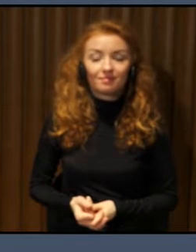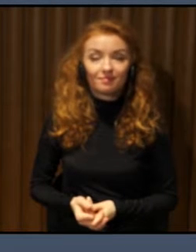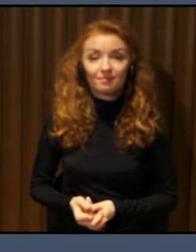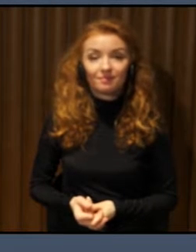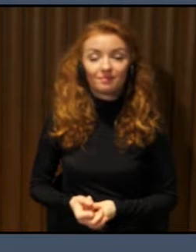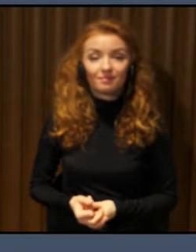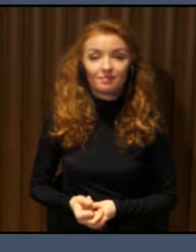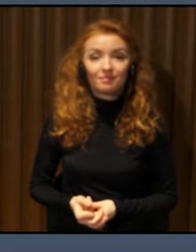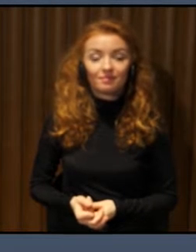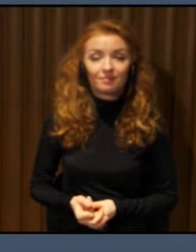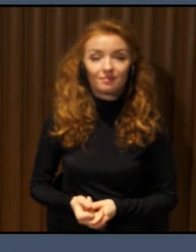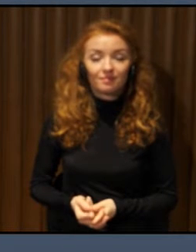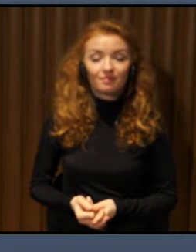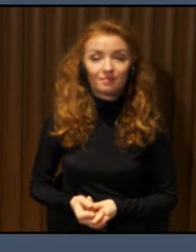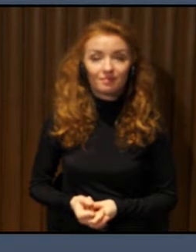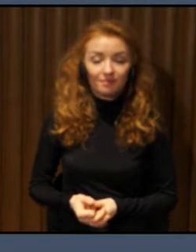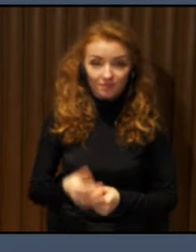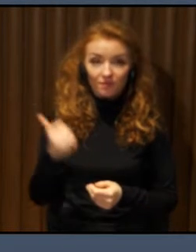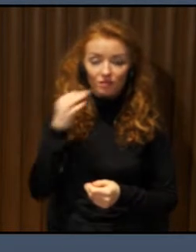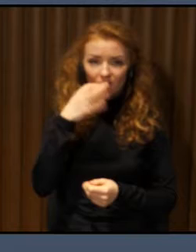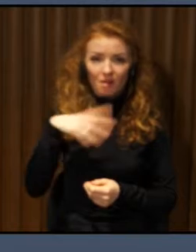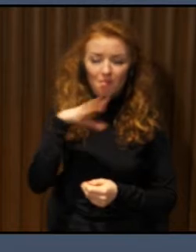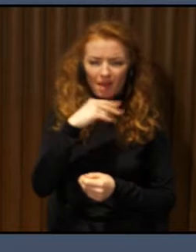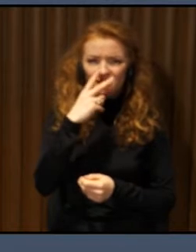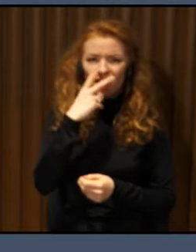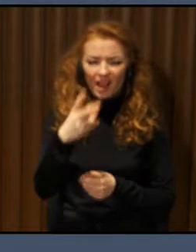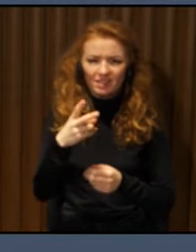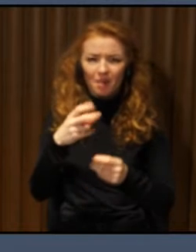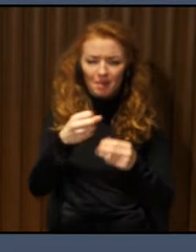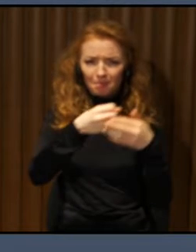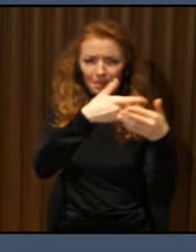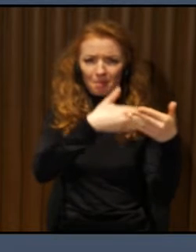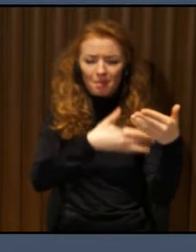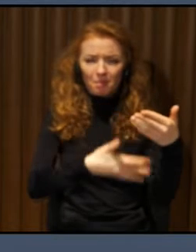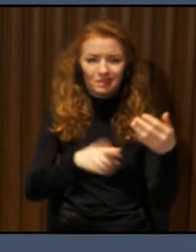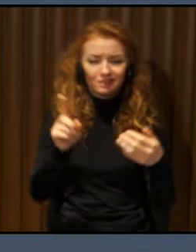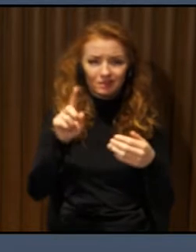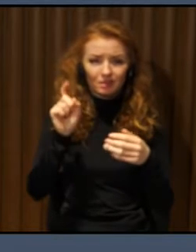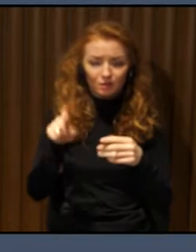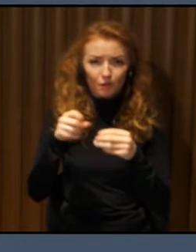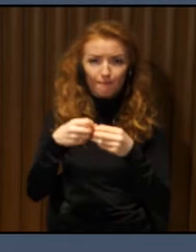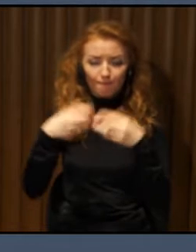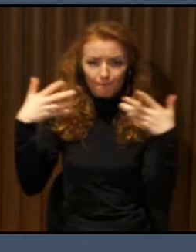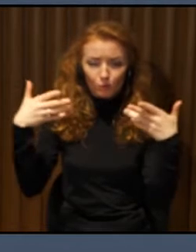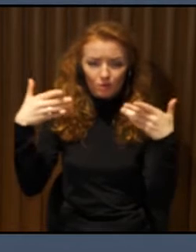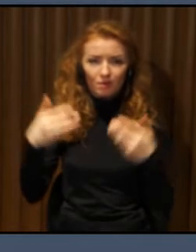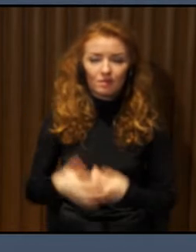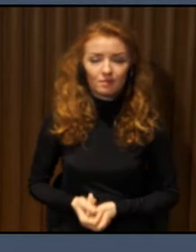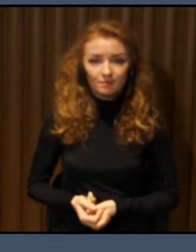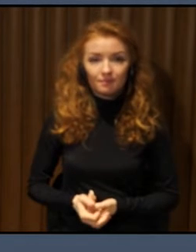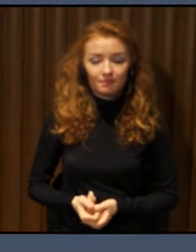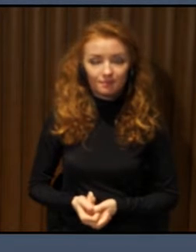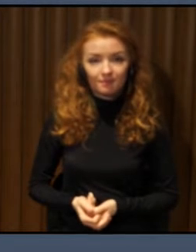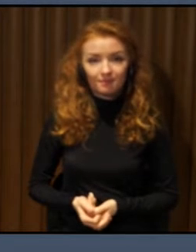see it now? We see also this kind of preview of the next slides, but can we please put this full